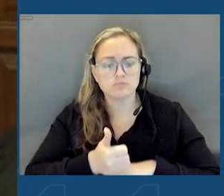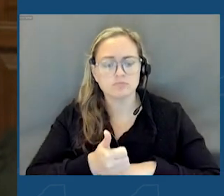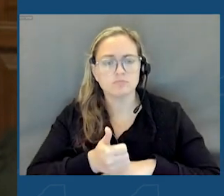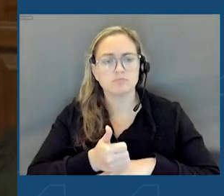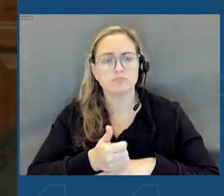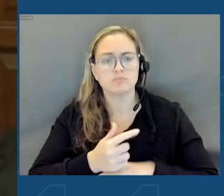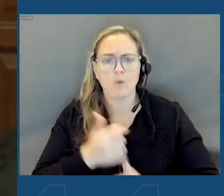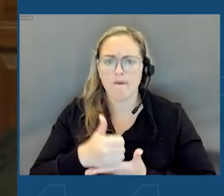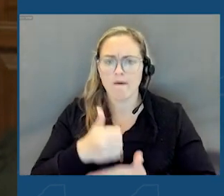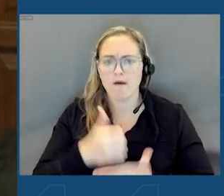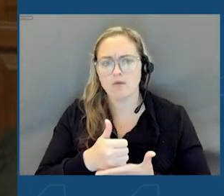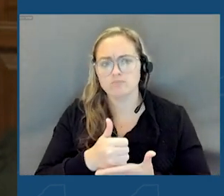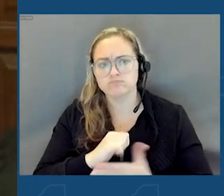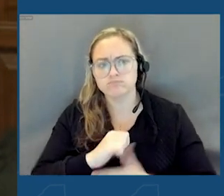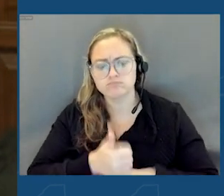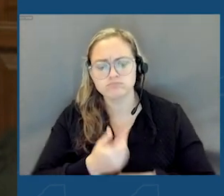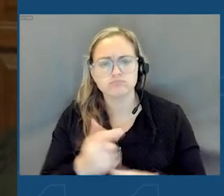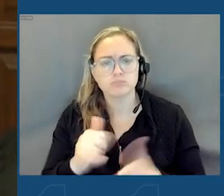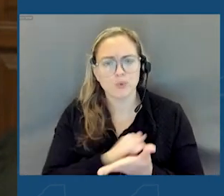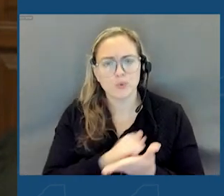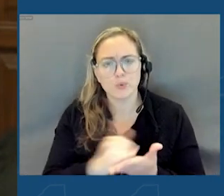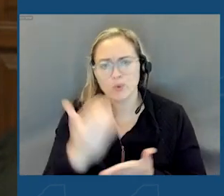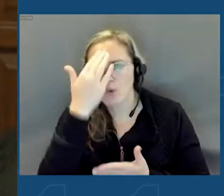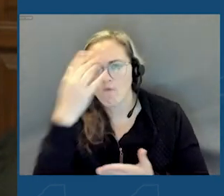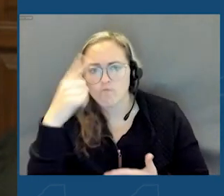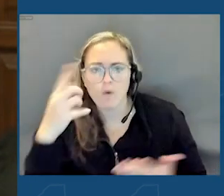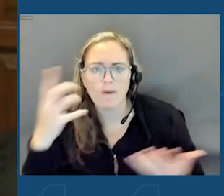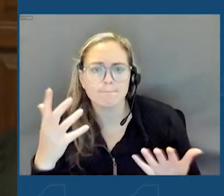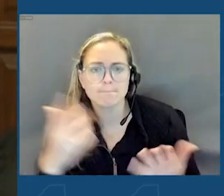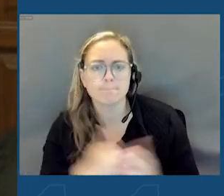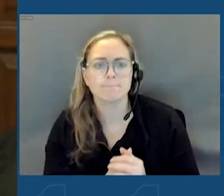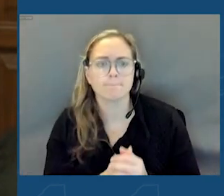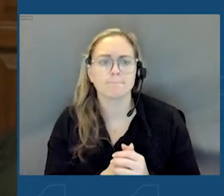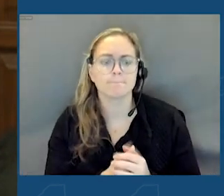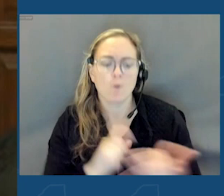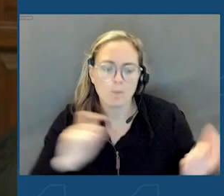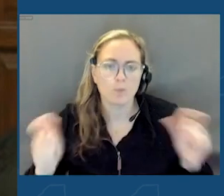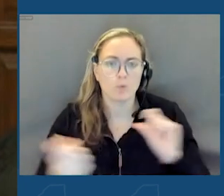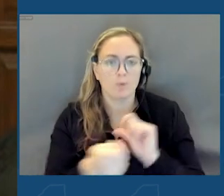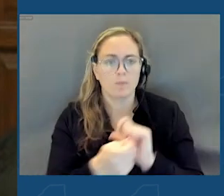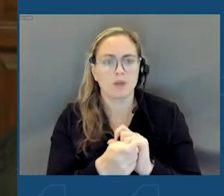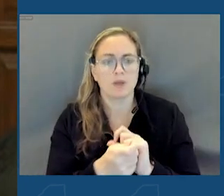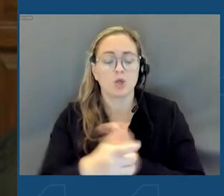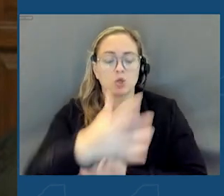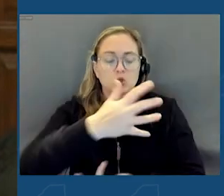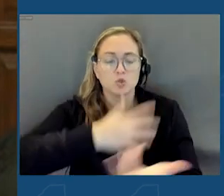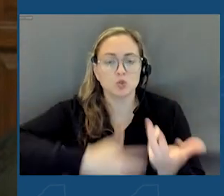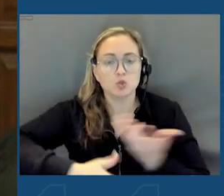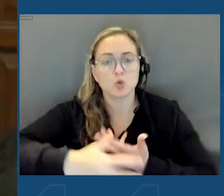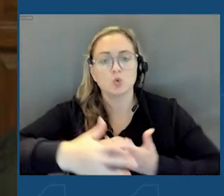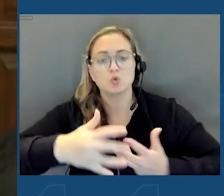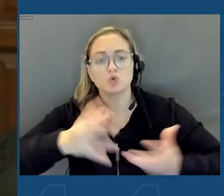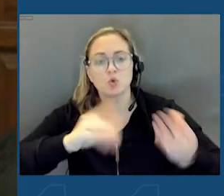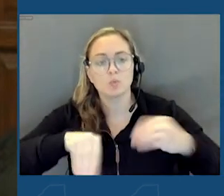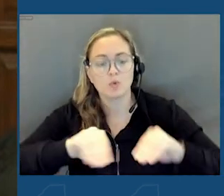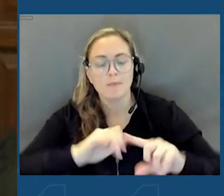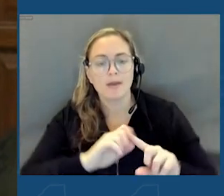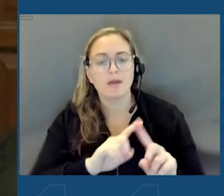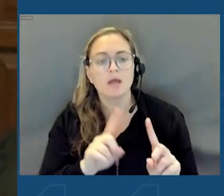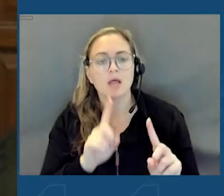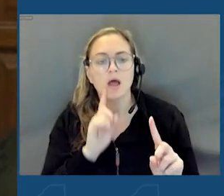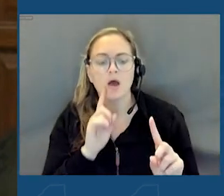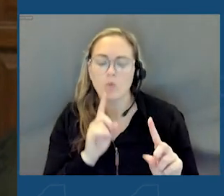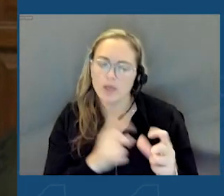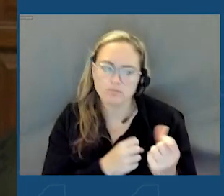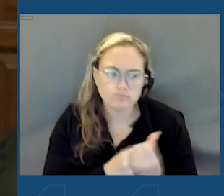foster what New York is known for, our movements, our social movements, how we lean hard into the opportunity to say,